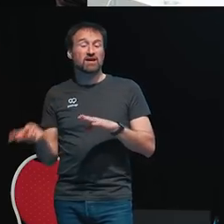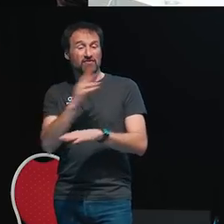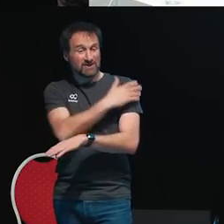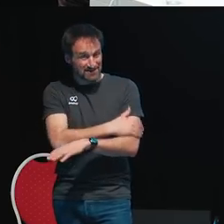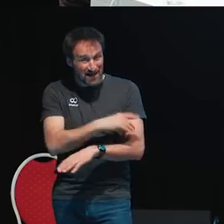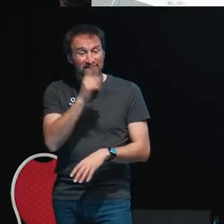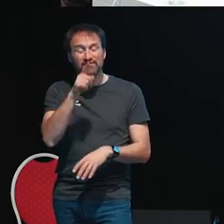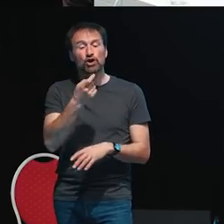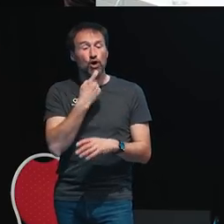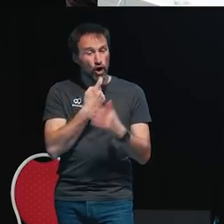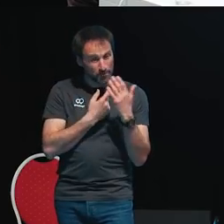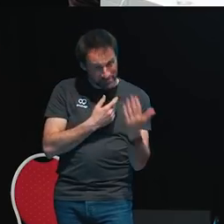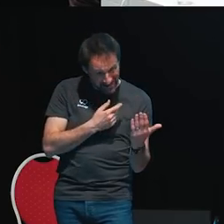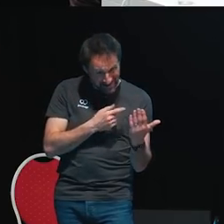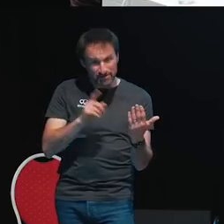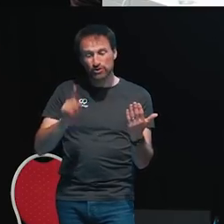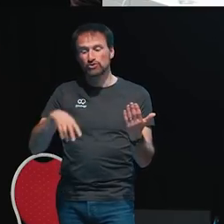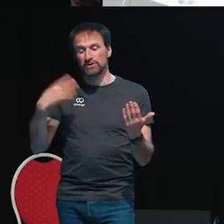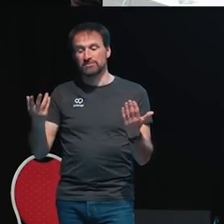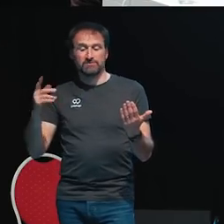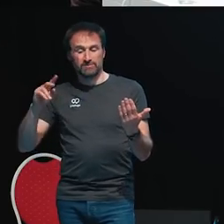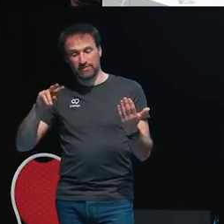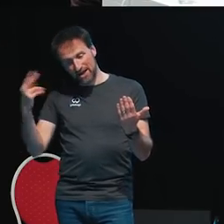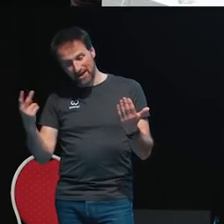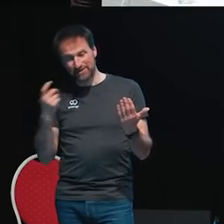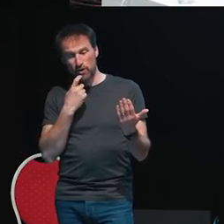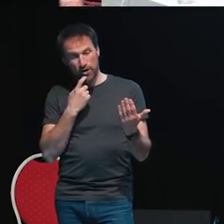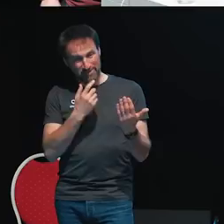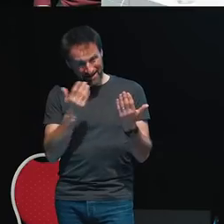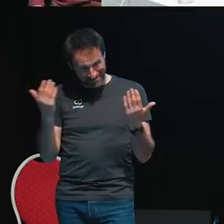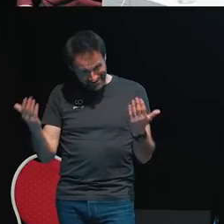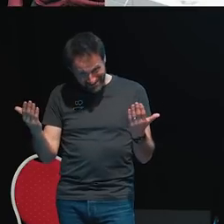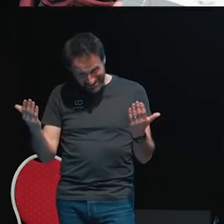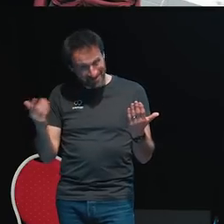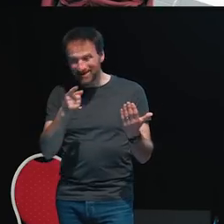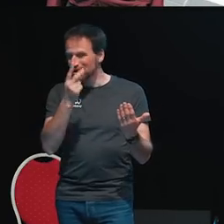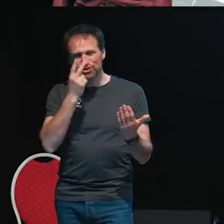you have an object, and arrays are objects too, then you don't